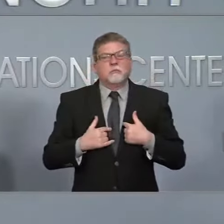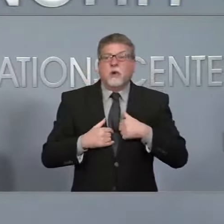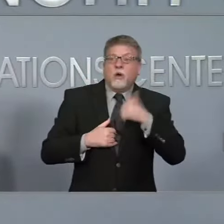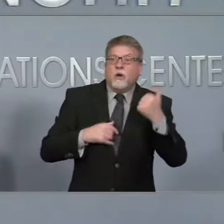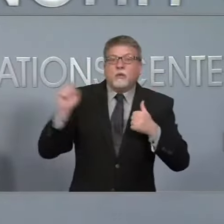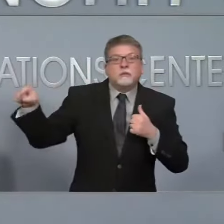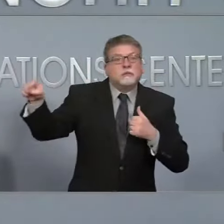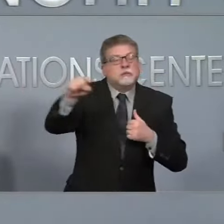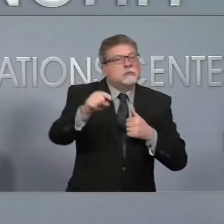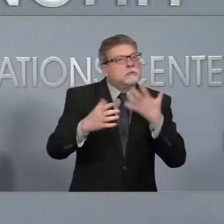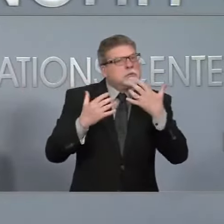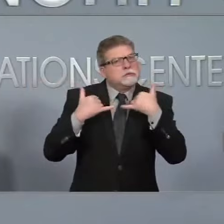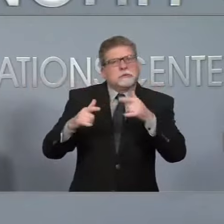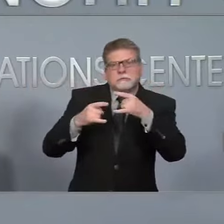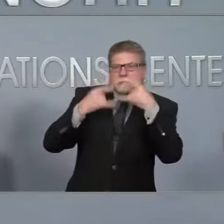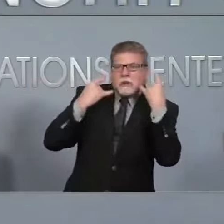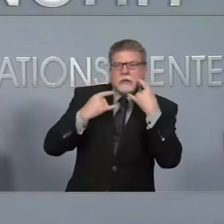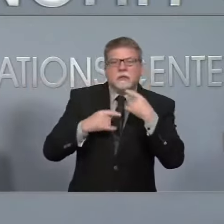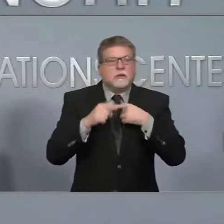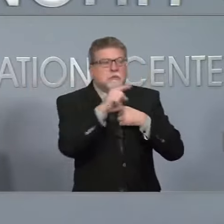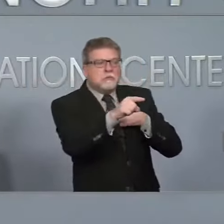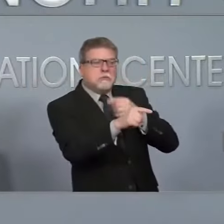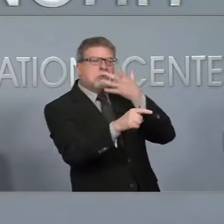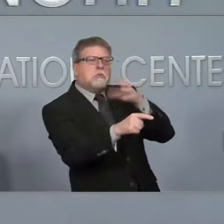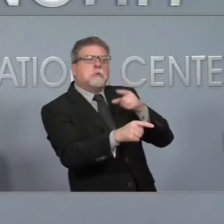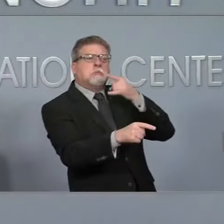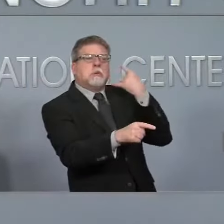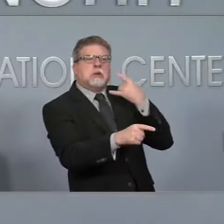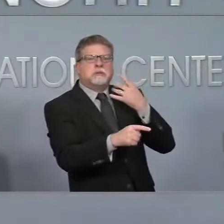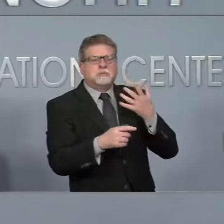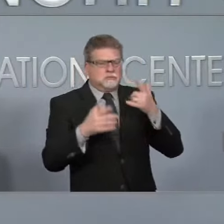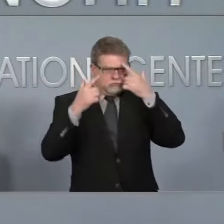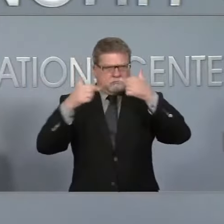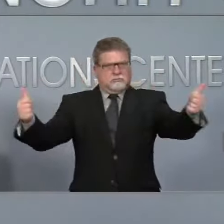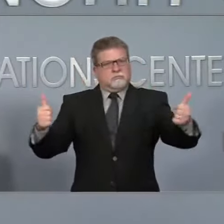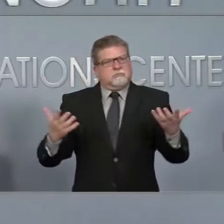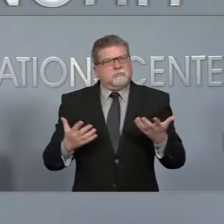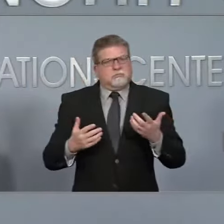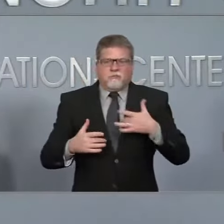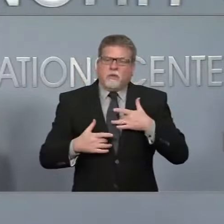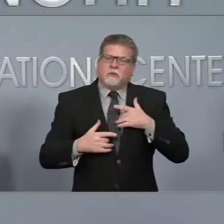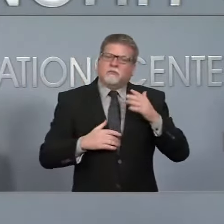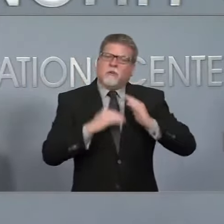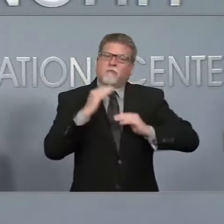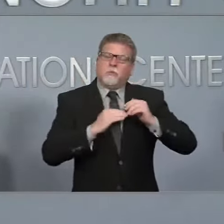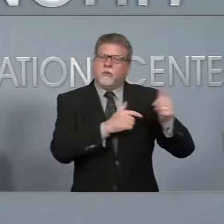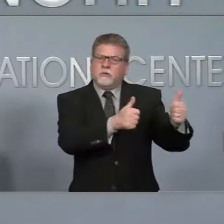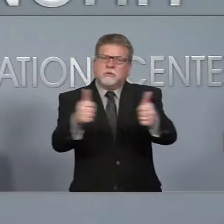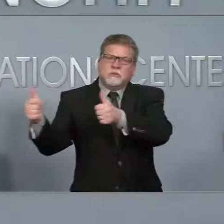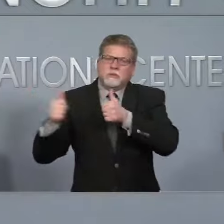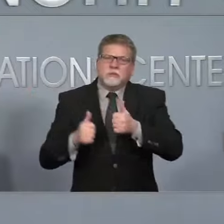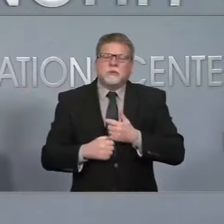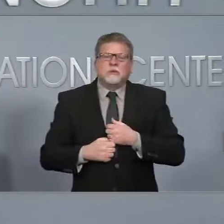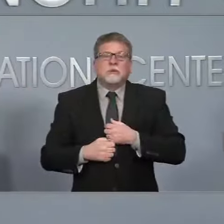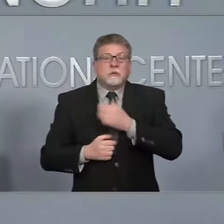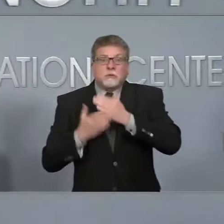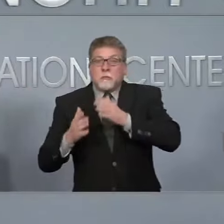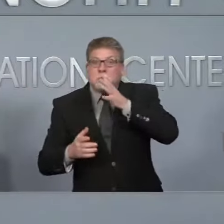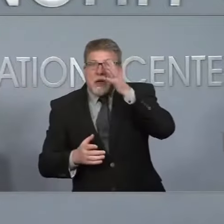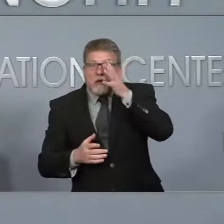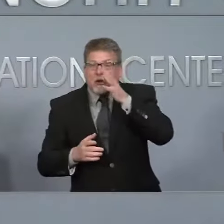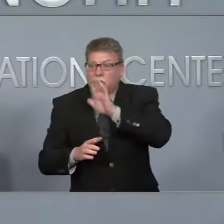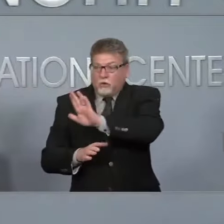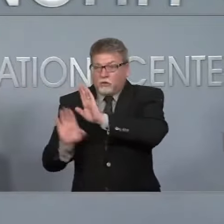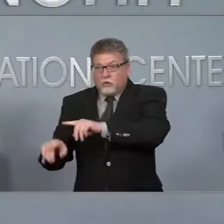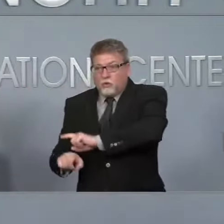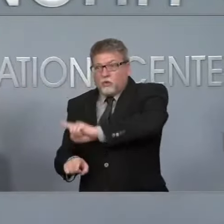pandemic, it's right for them to make these choices in most situations. But the most important thing people need